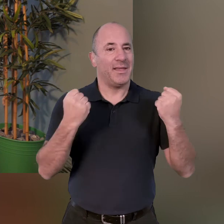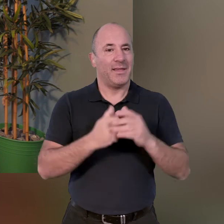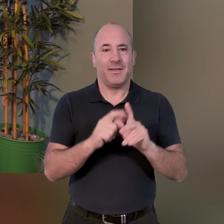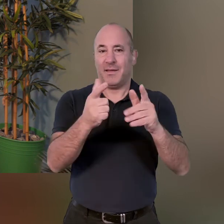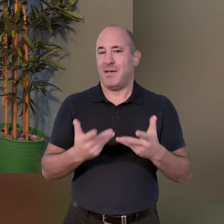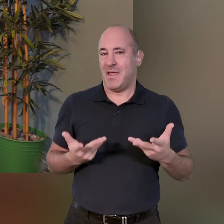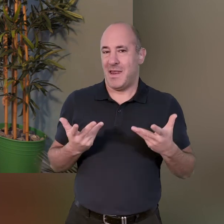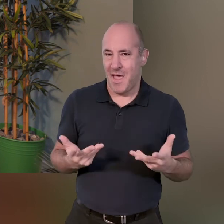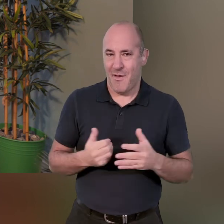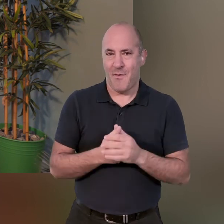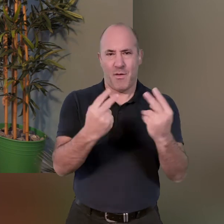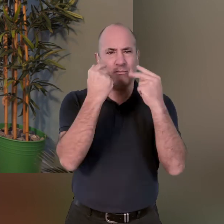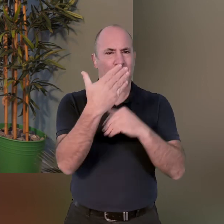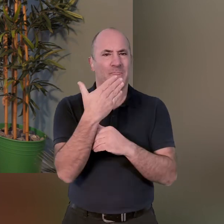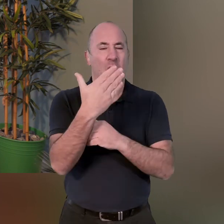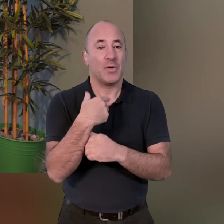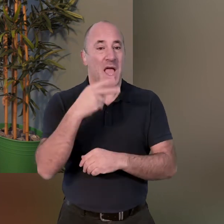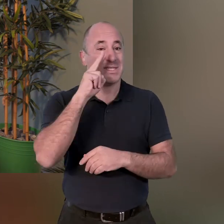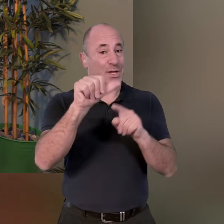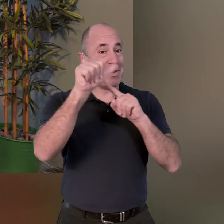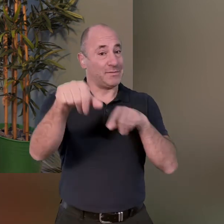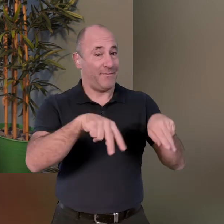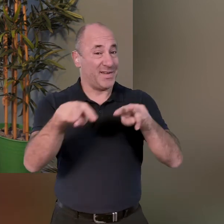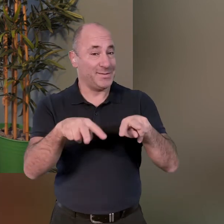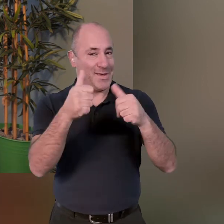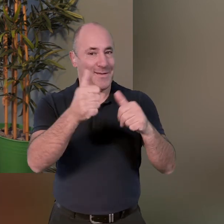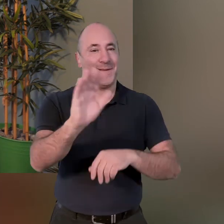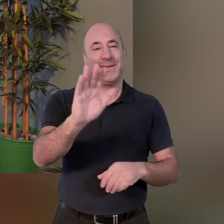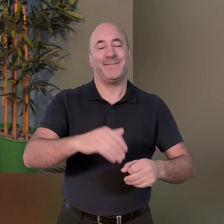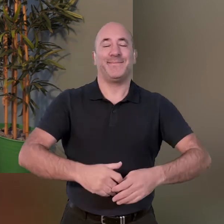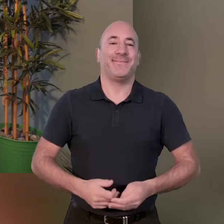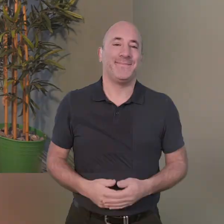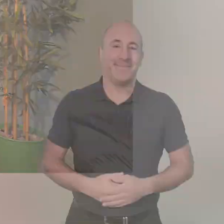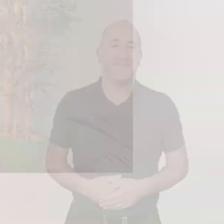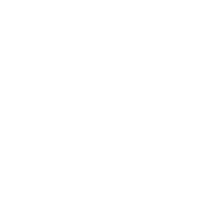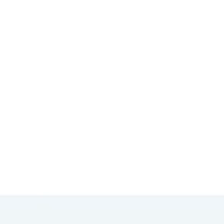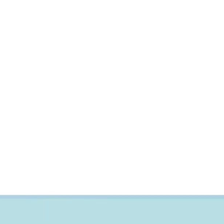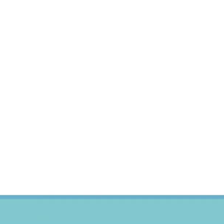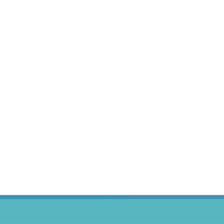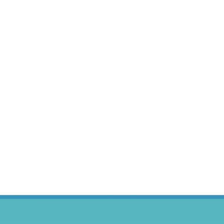resistance training. But for now, guys, thank you very much for watching, and I'll see you next video. Bye.